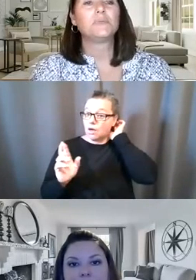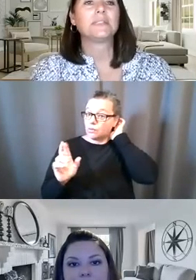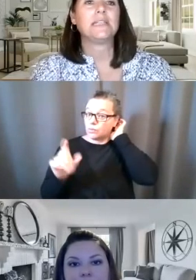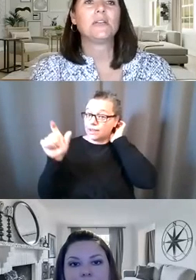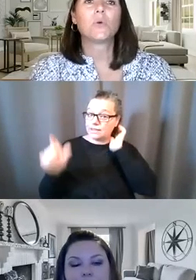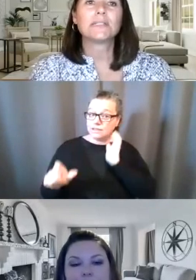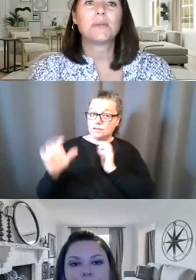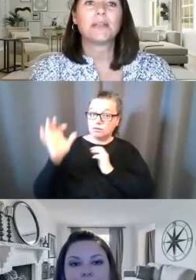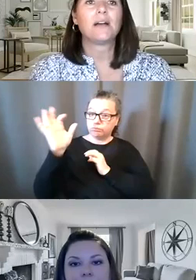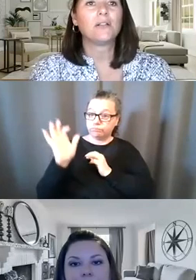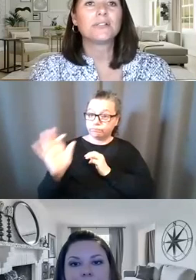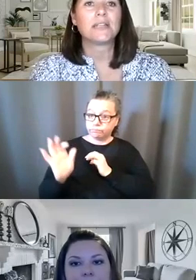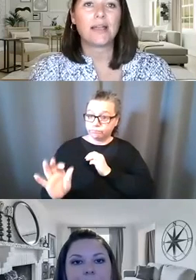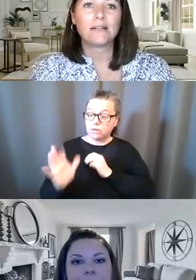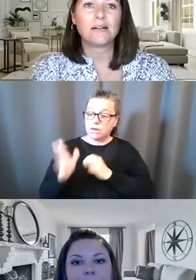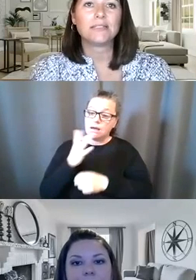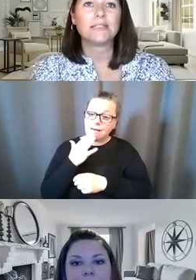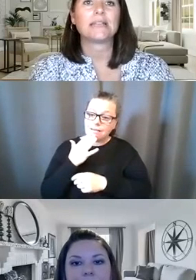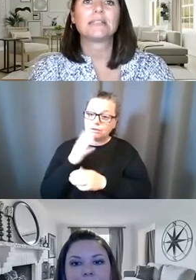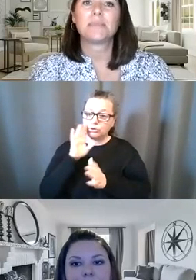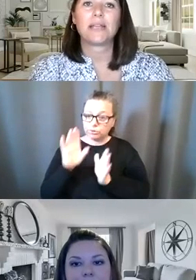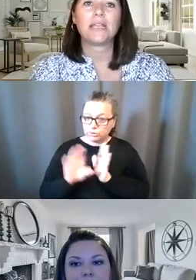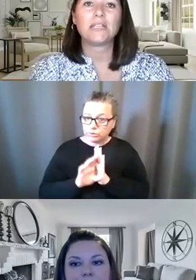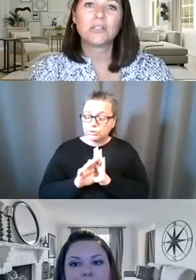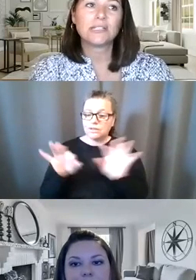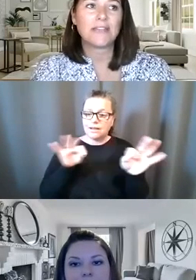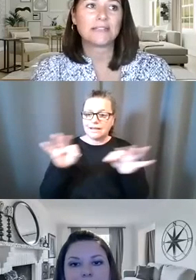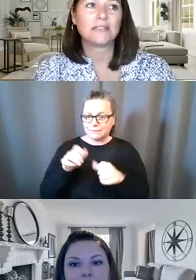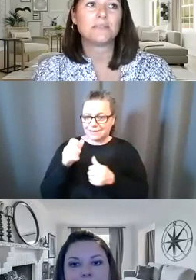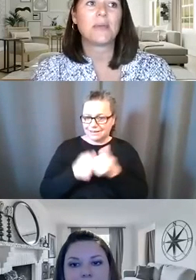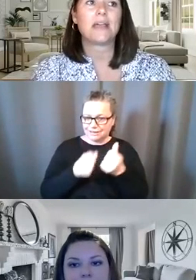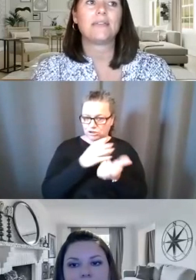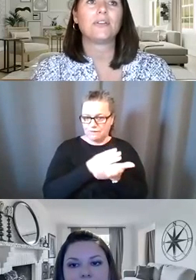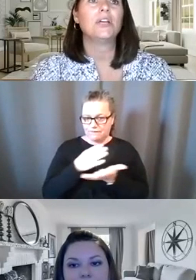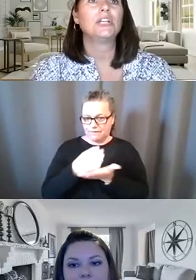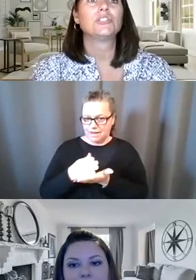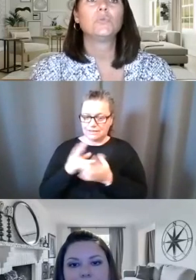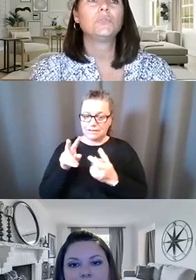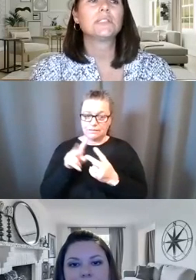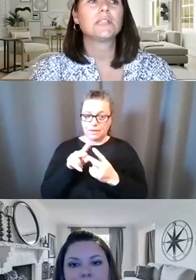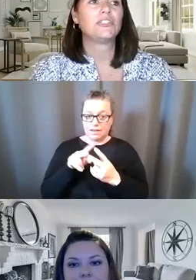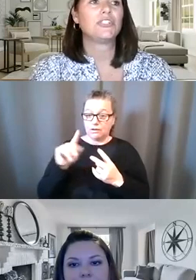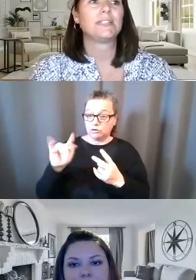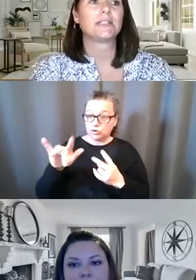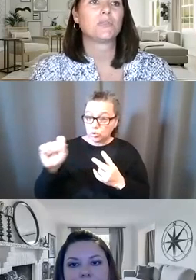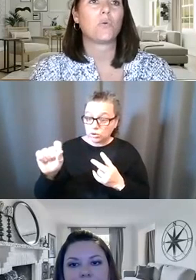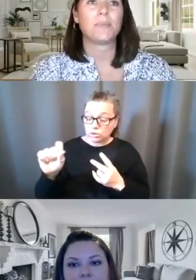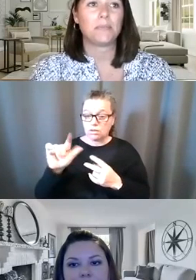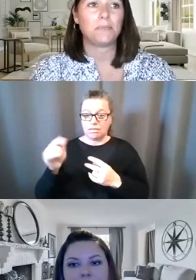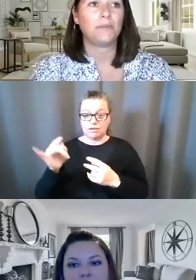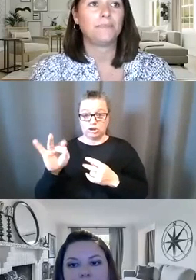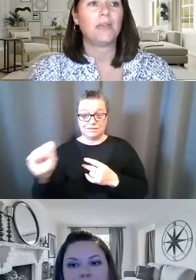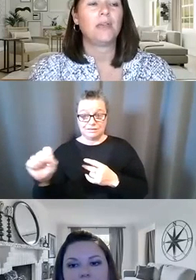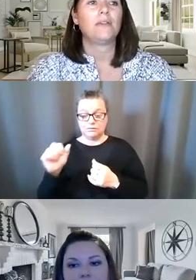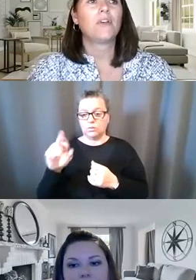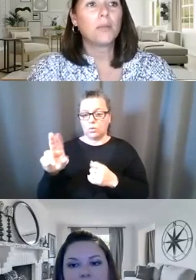columns, you will see corresponding colors and icons explaining each of these phases by either tools, logistics, or